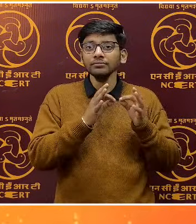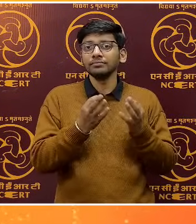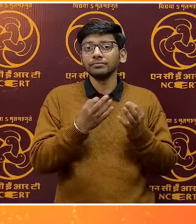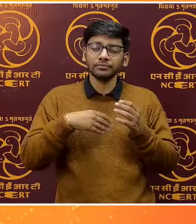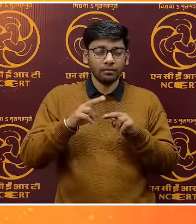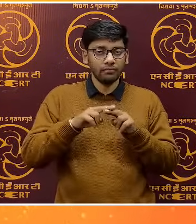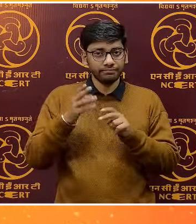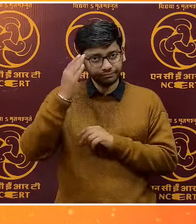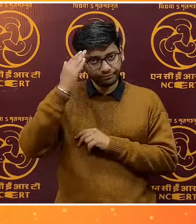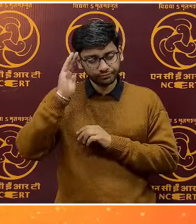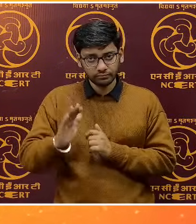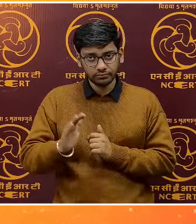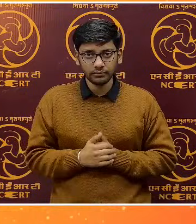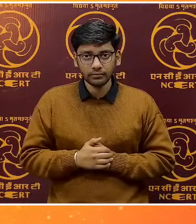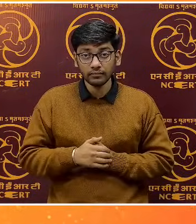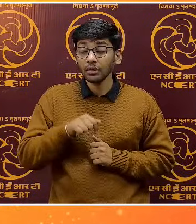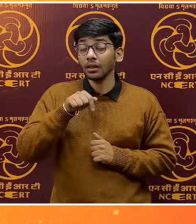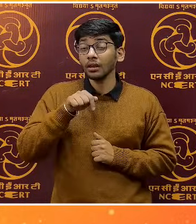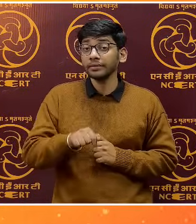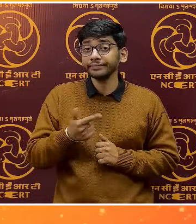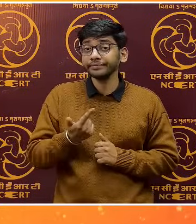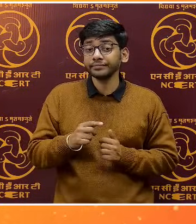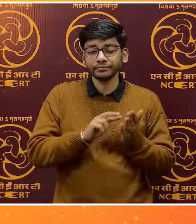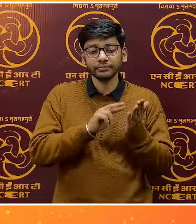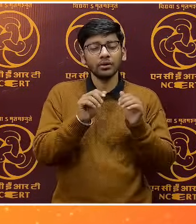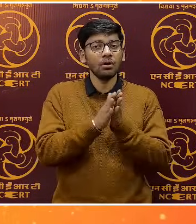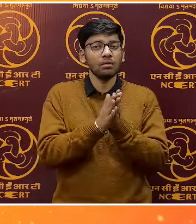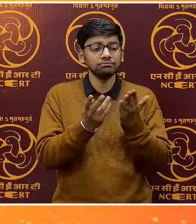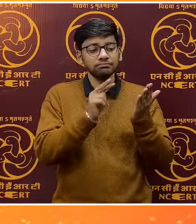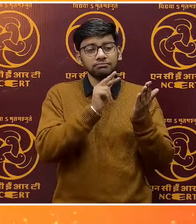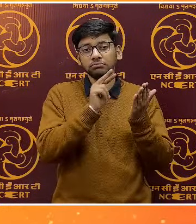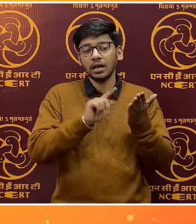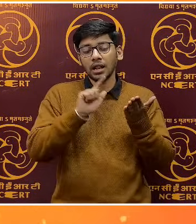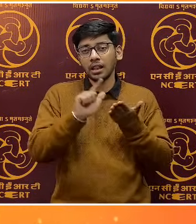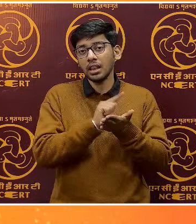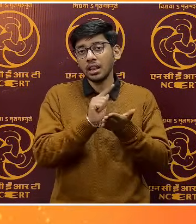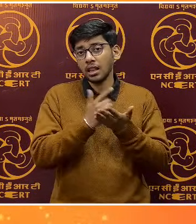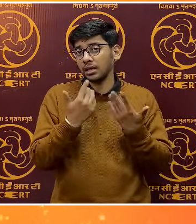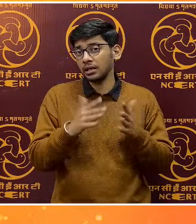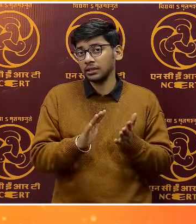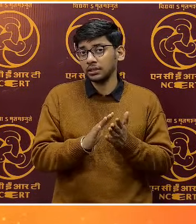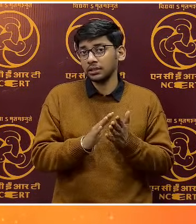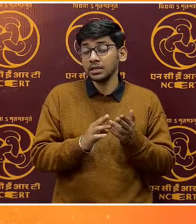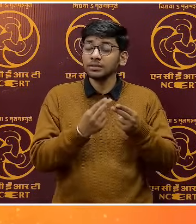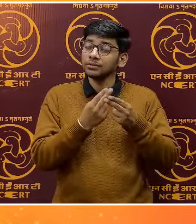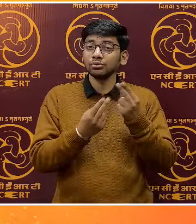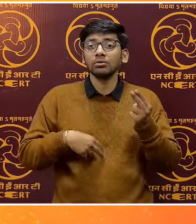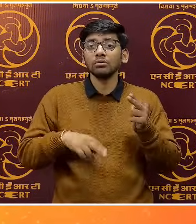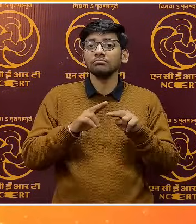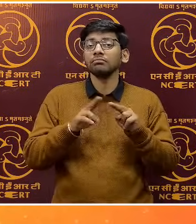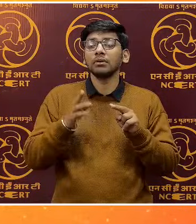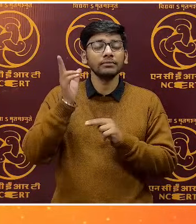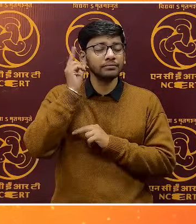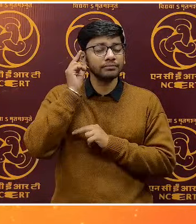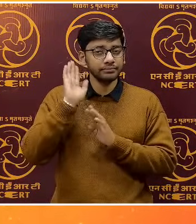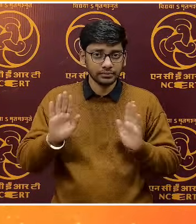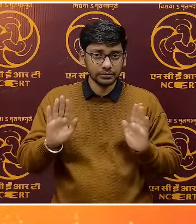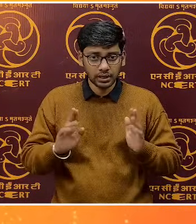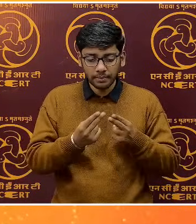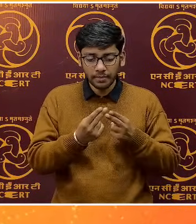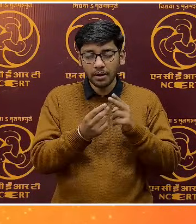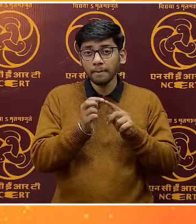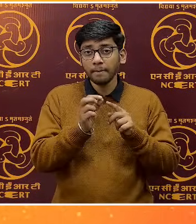know. Right, now ma'am, we read all the chapter, right? We got to know about the story, we got to know about the poem